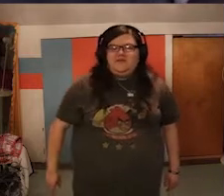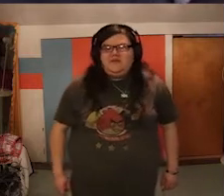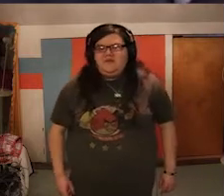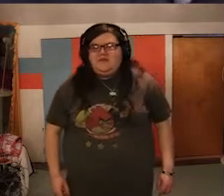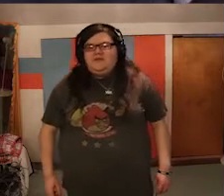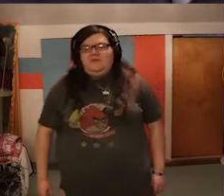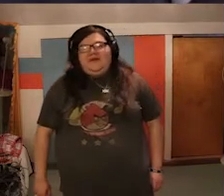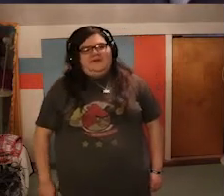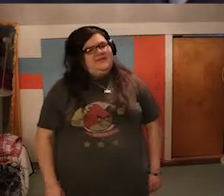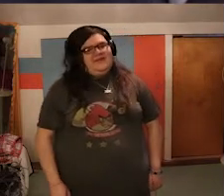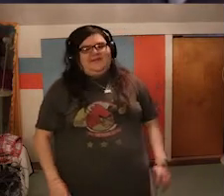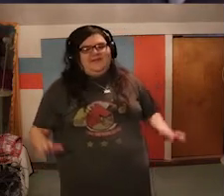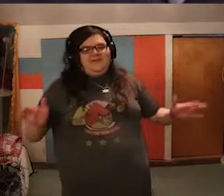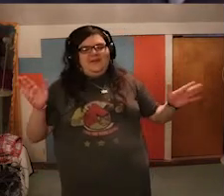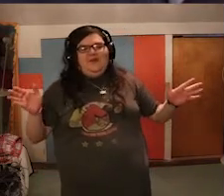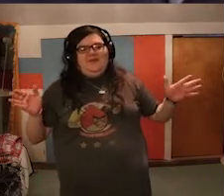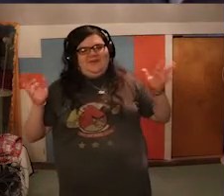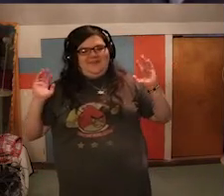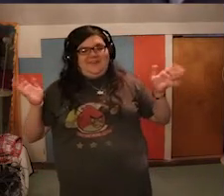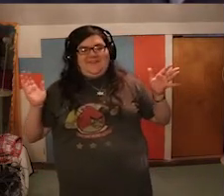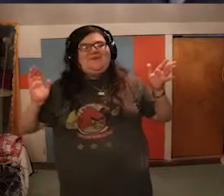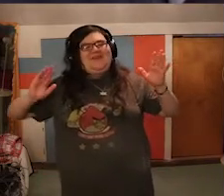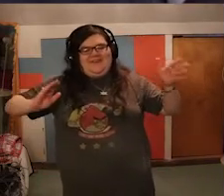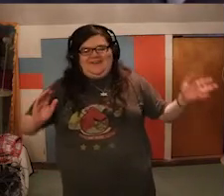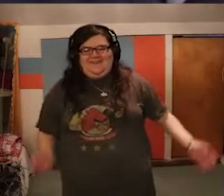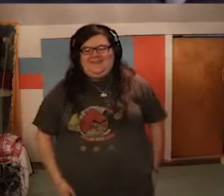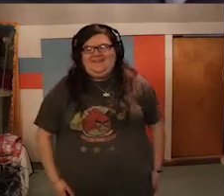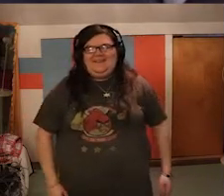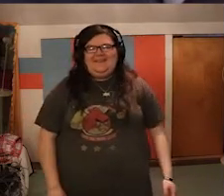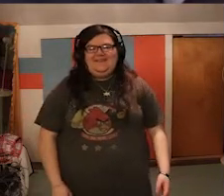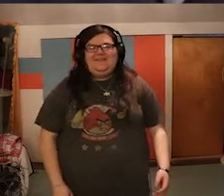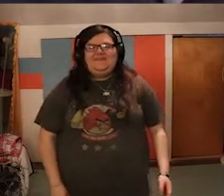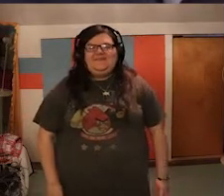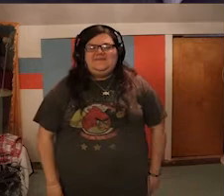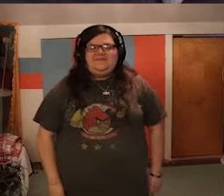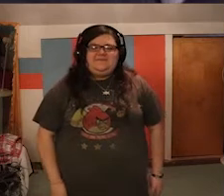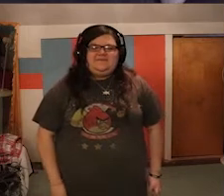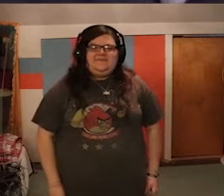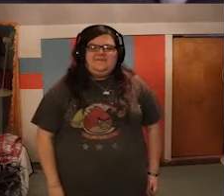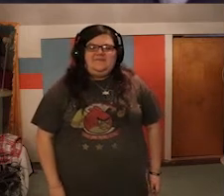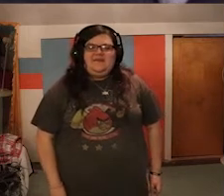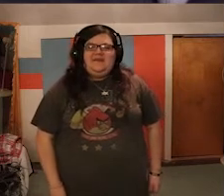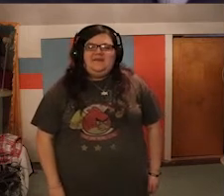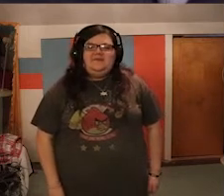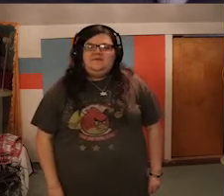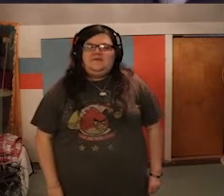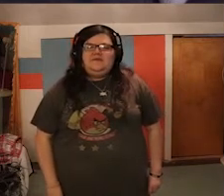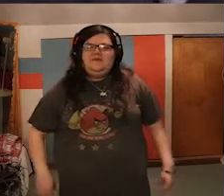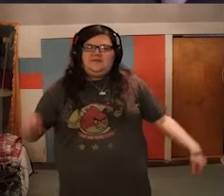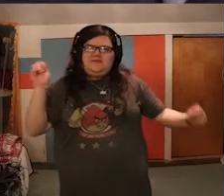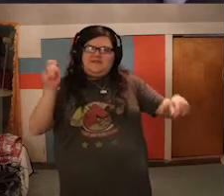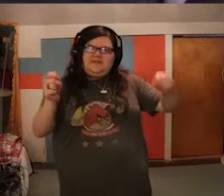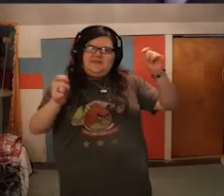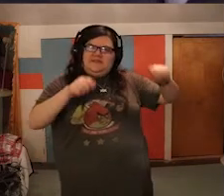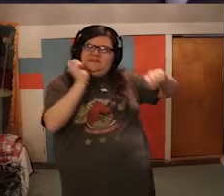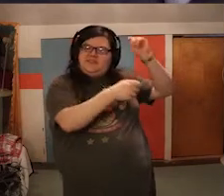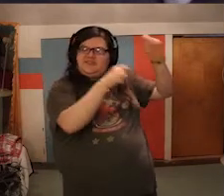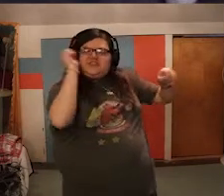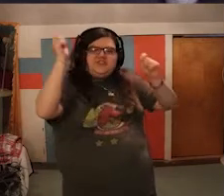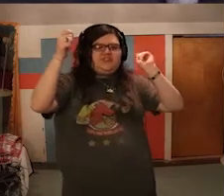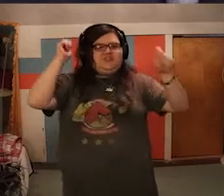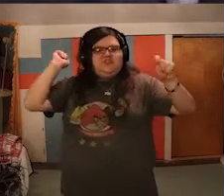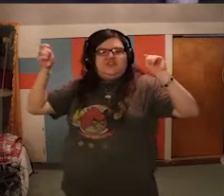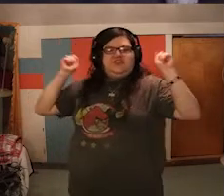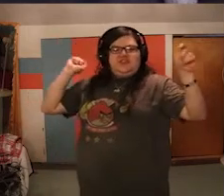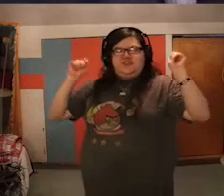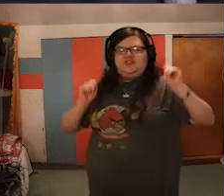difficult. What? But it's doable, but it's difficult, but it Making a song with household objects. Yeah, nice.